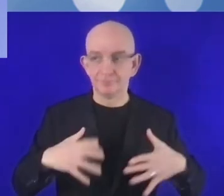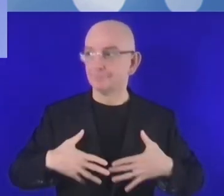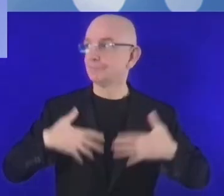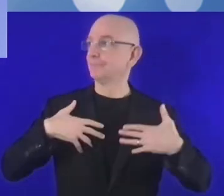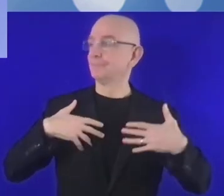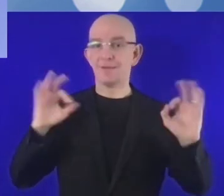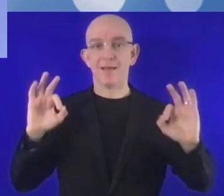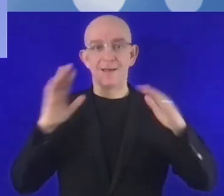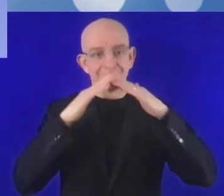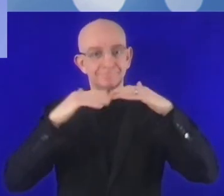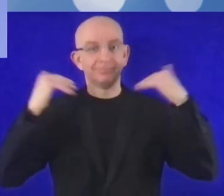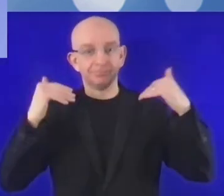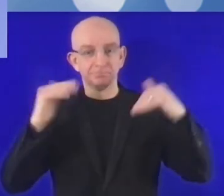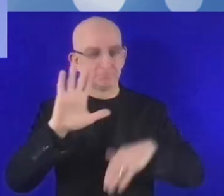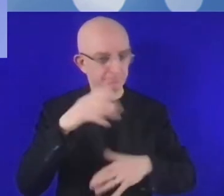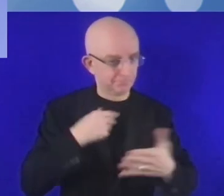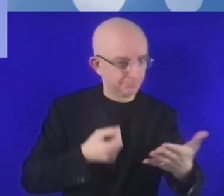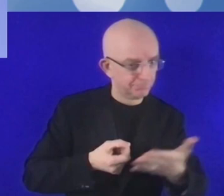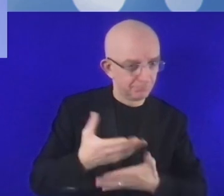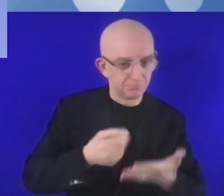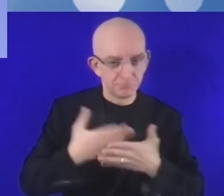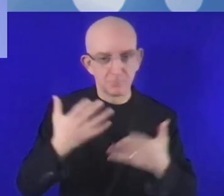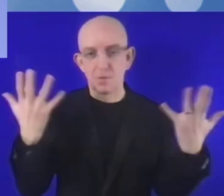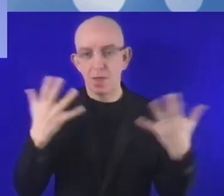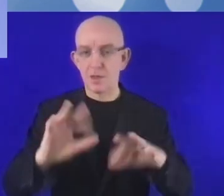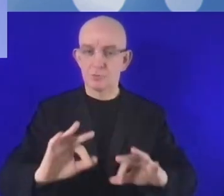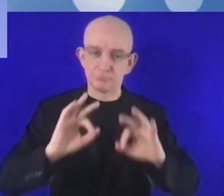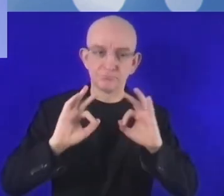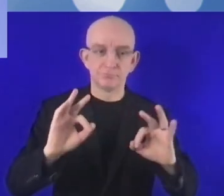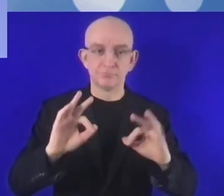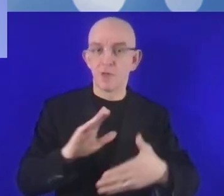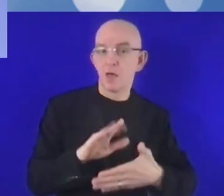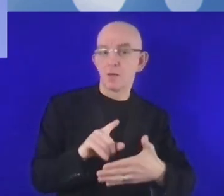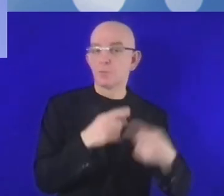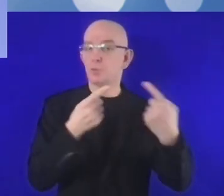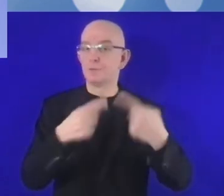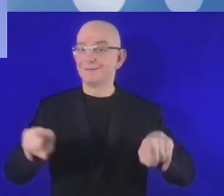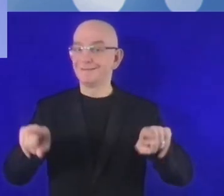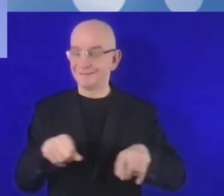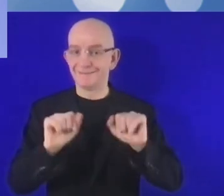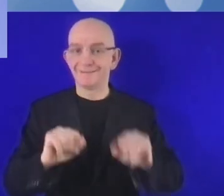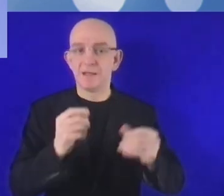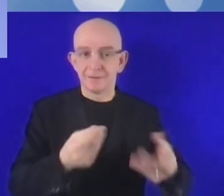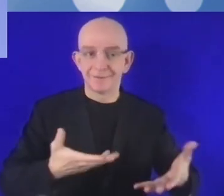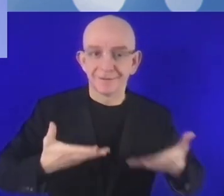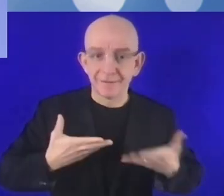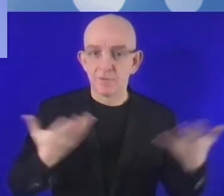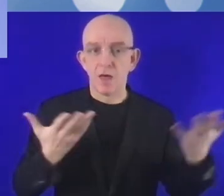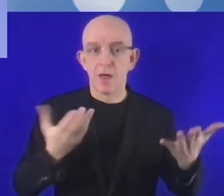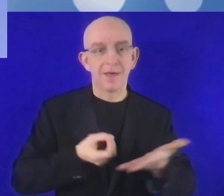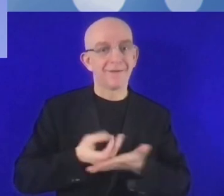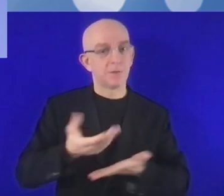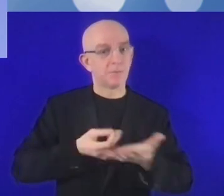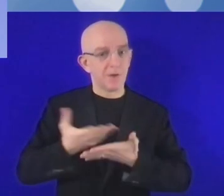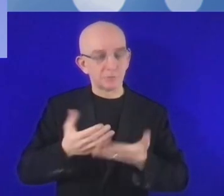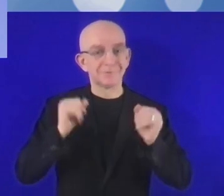more diversification, more emotional details, more shades, and so on. And all of this happens to all